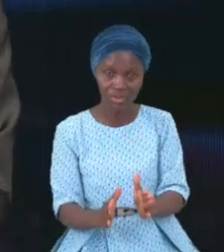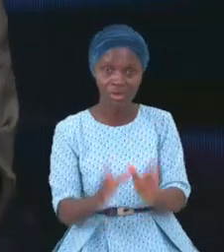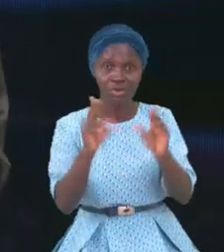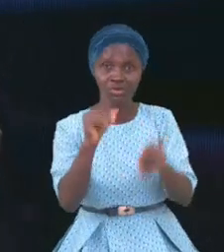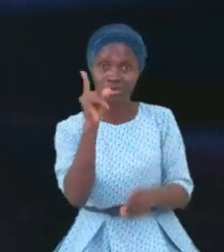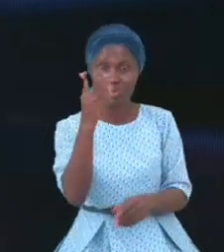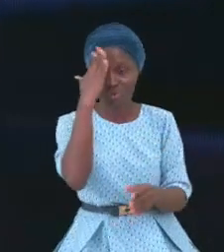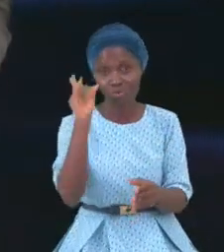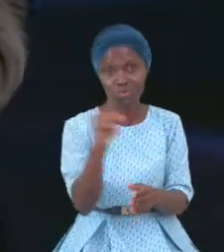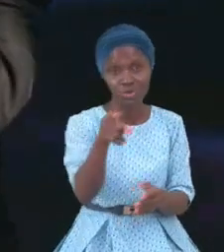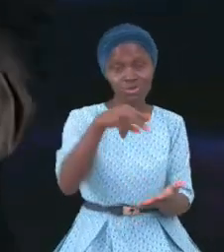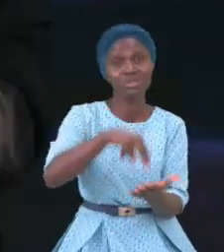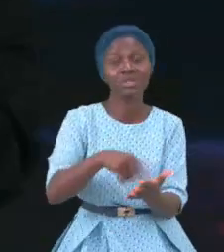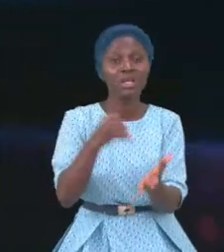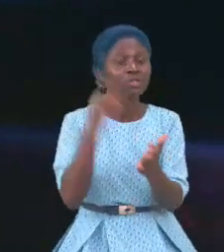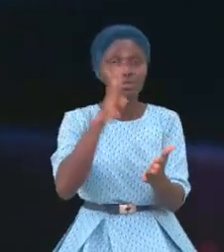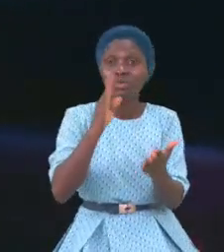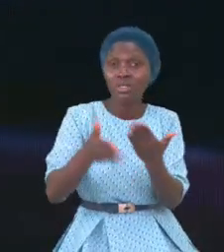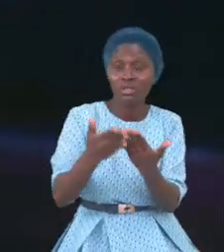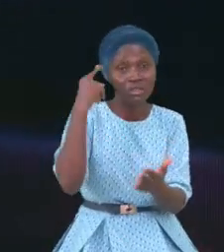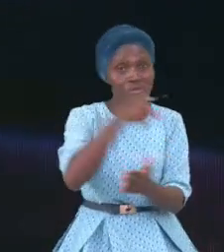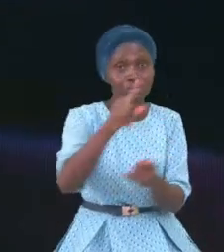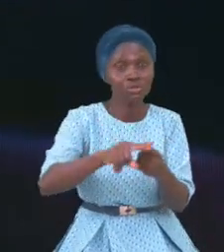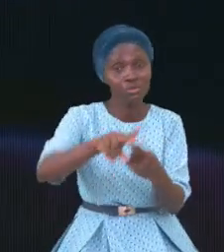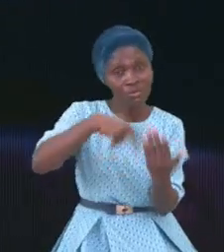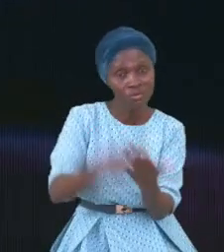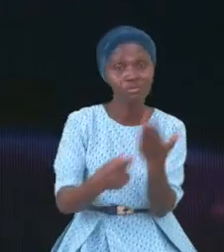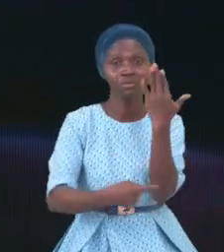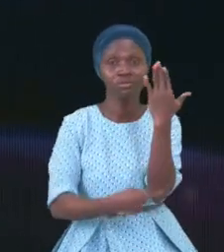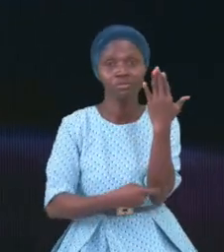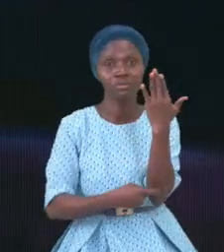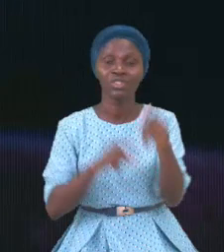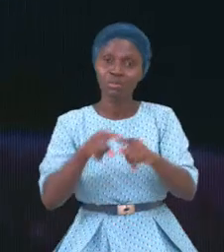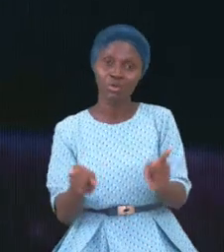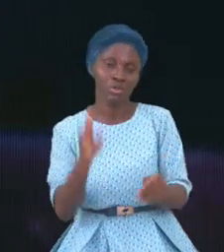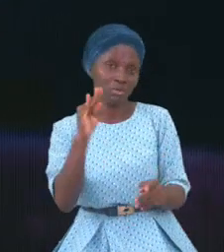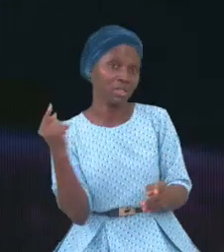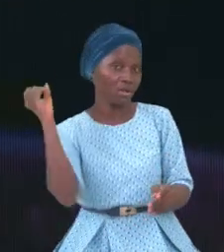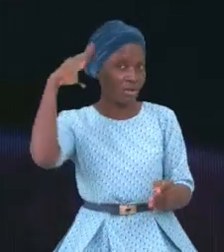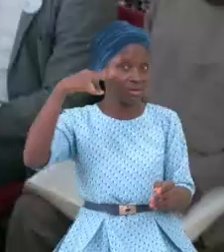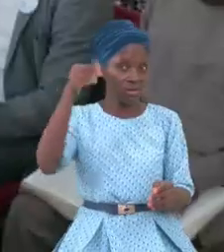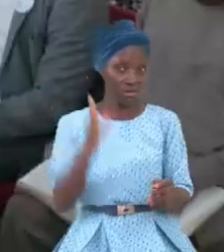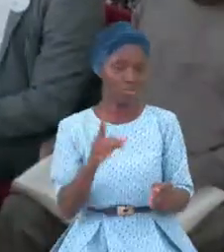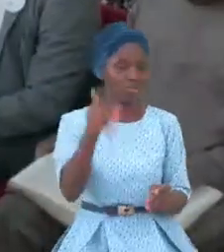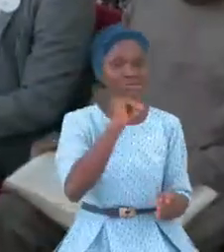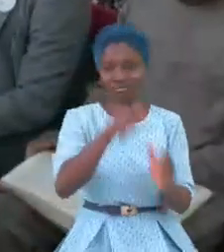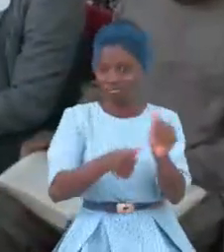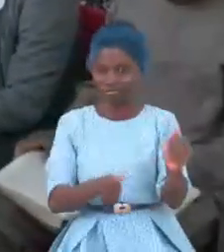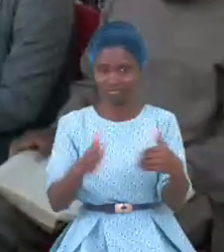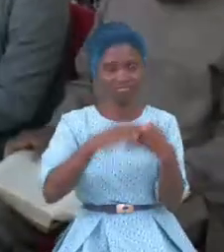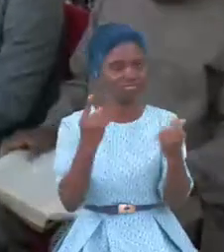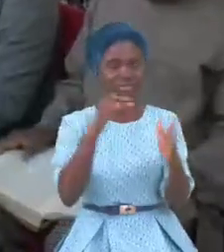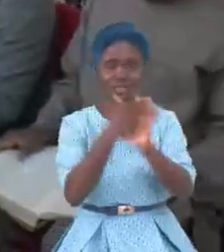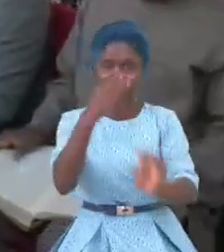you stand, it will be easy for you to backslide. But by the grace of God, you will not backslide.